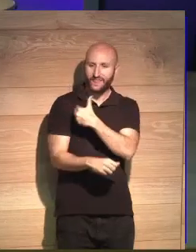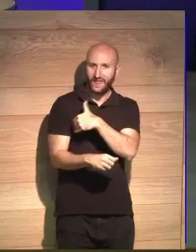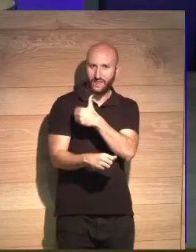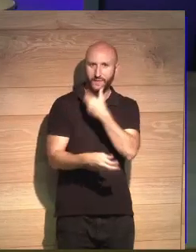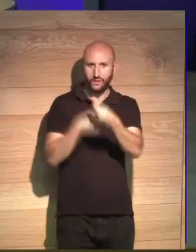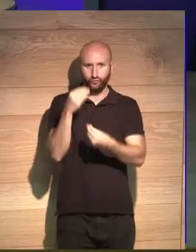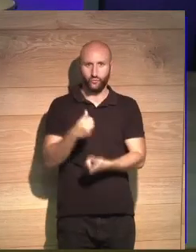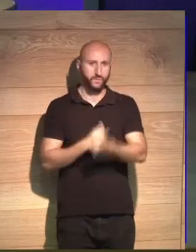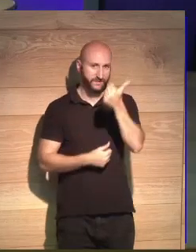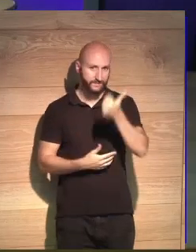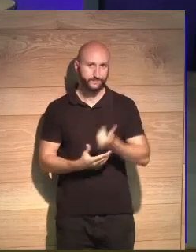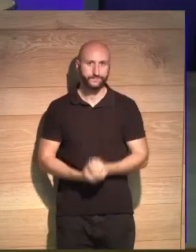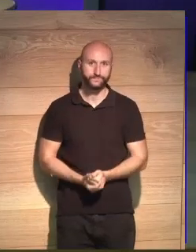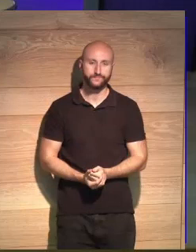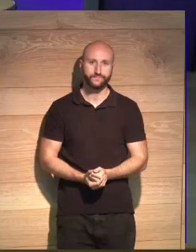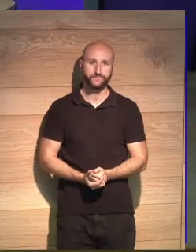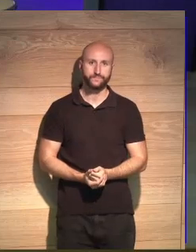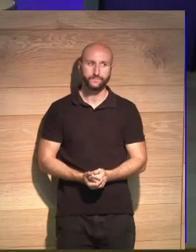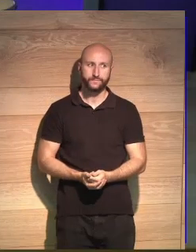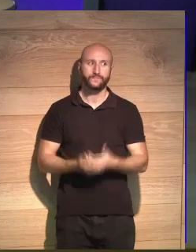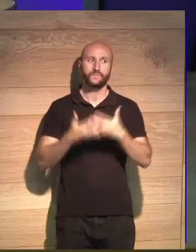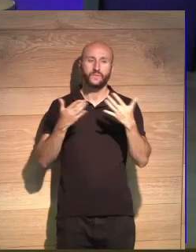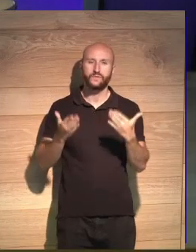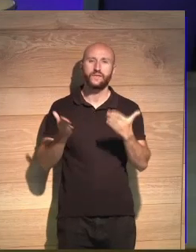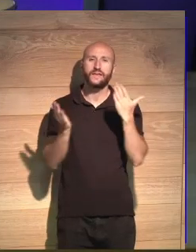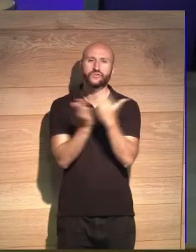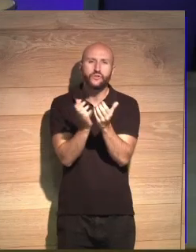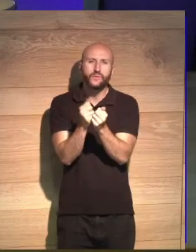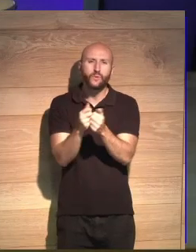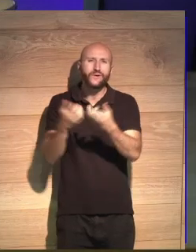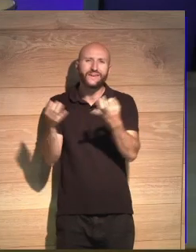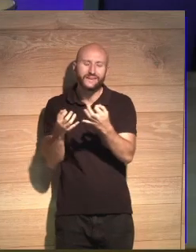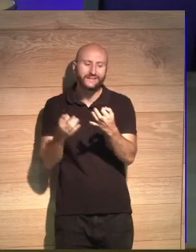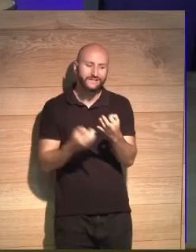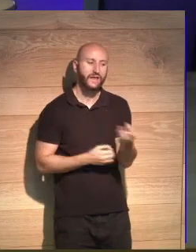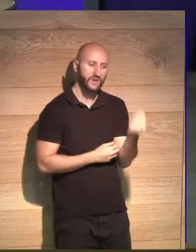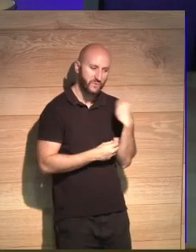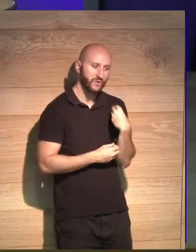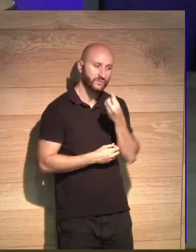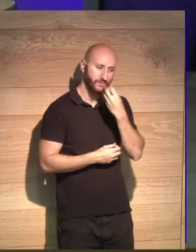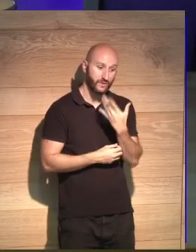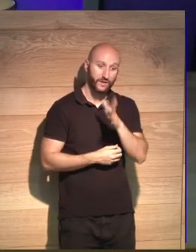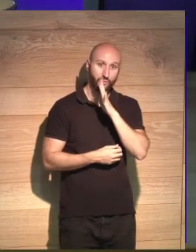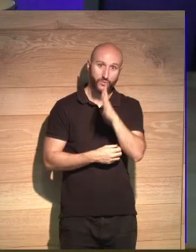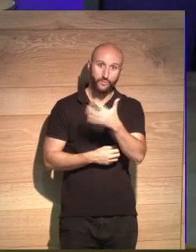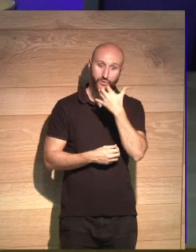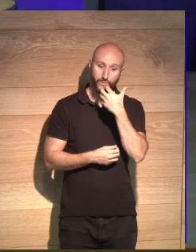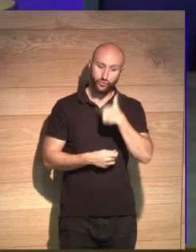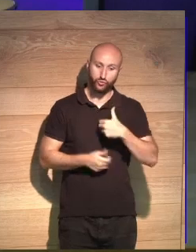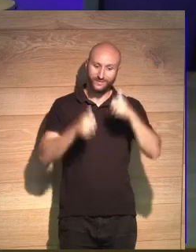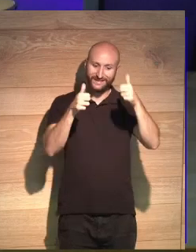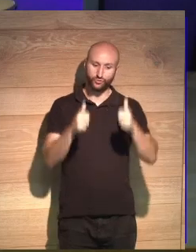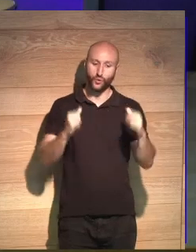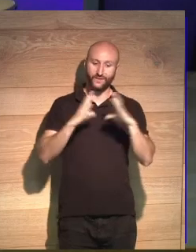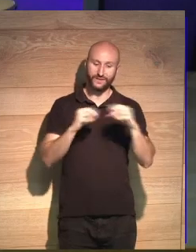most looked for within this world. What are the game studies? Can you define them? Well, this is an excellent question as well, because